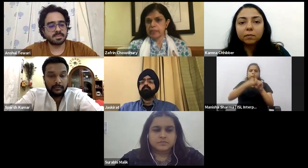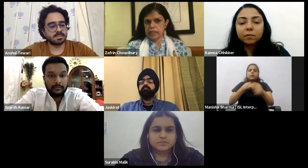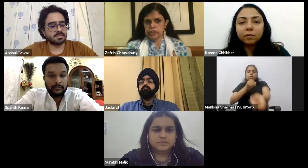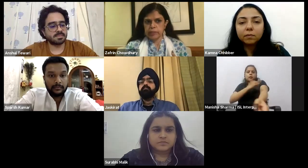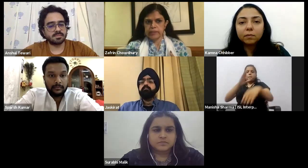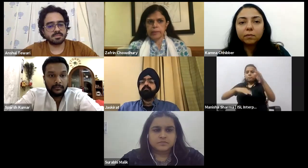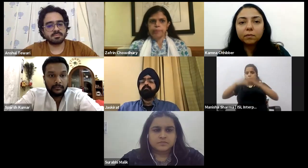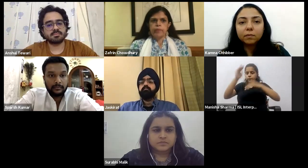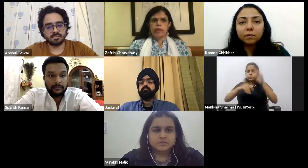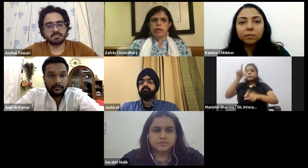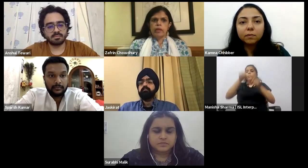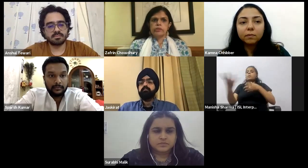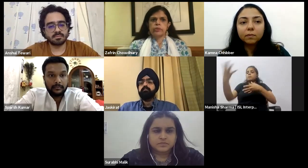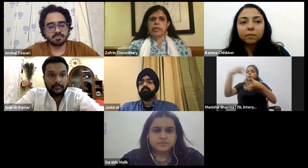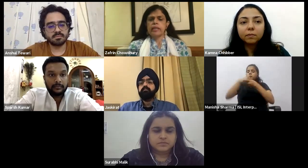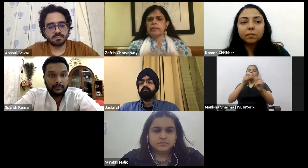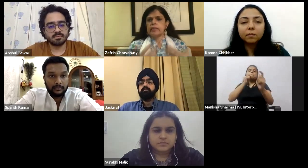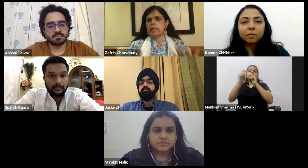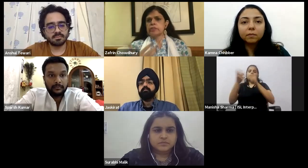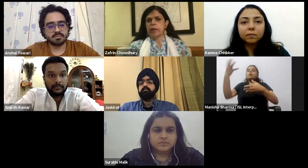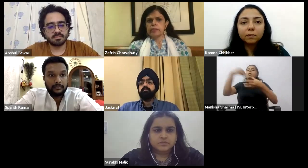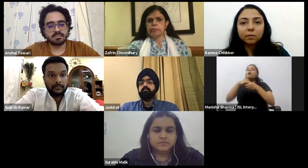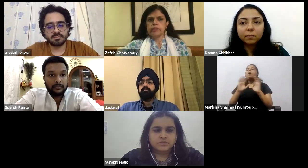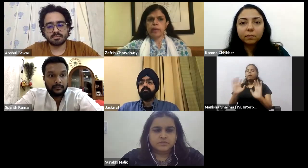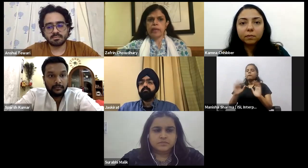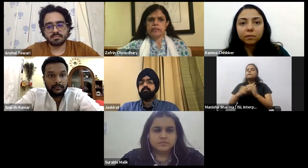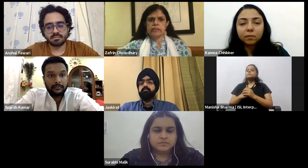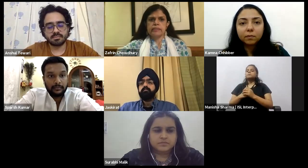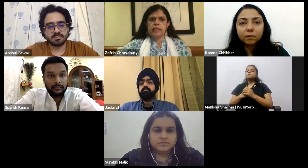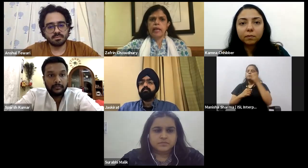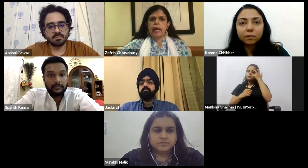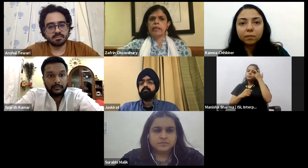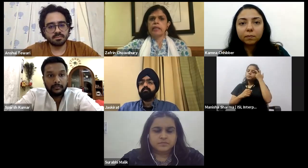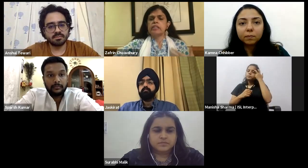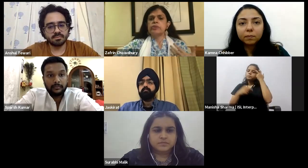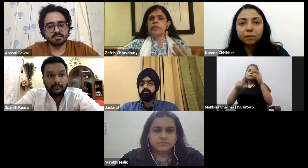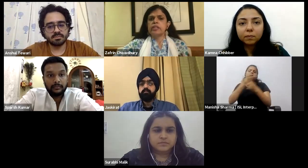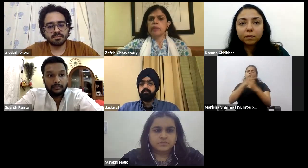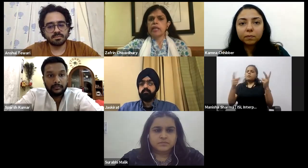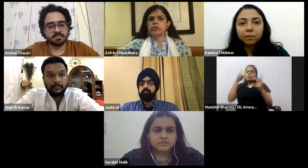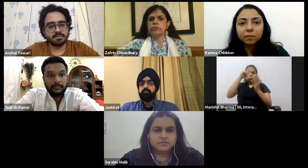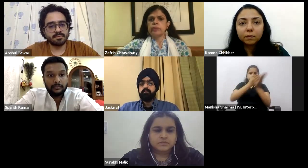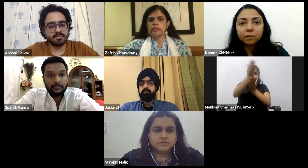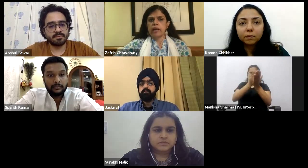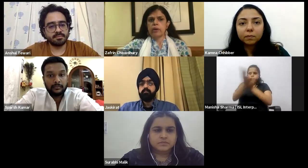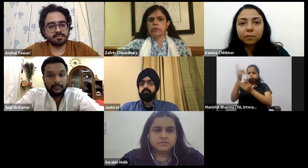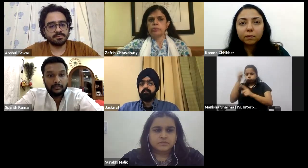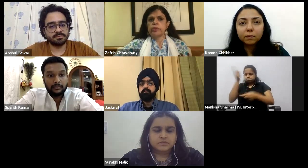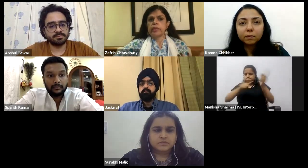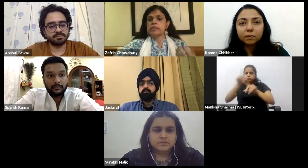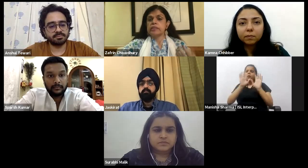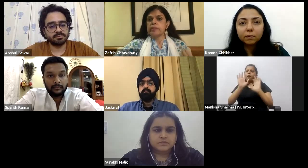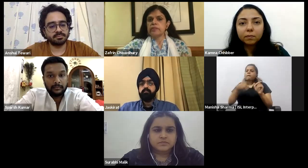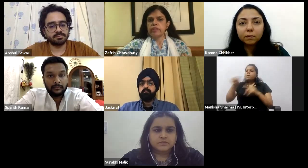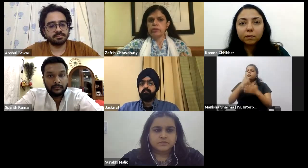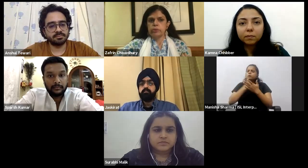community engagement, and media engagement. So it has multiple strategies, and it really tries